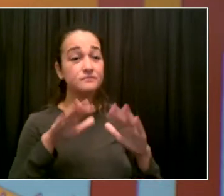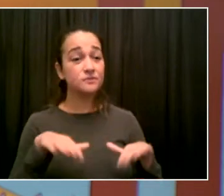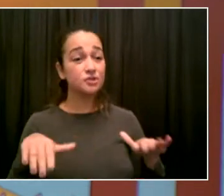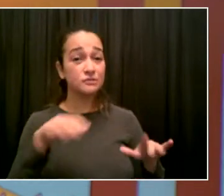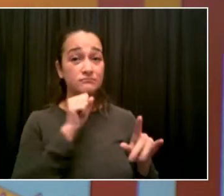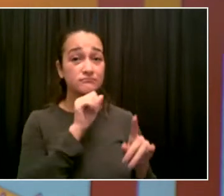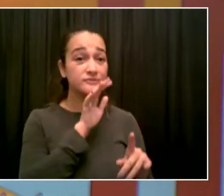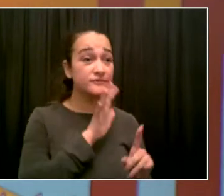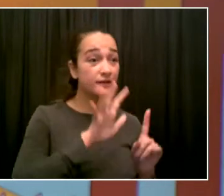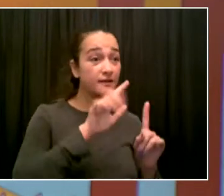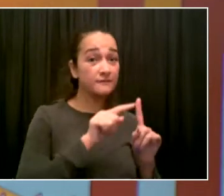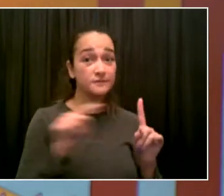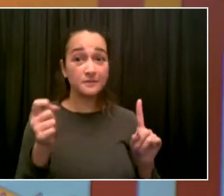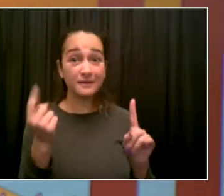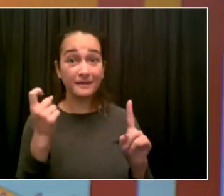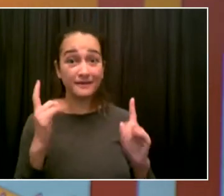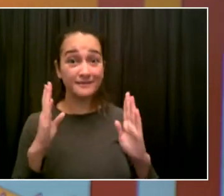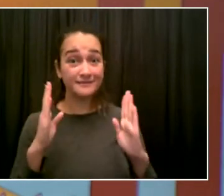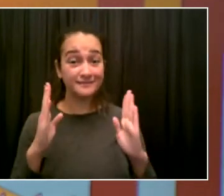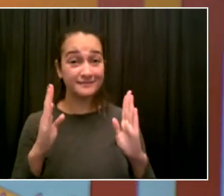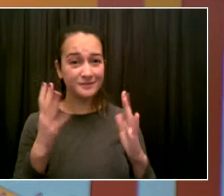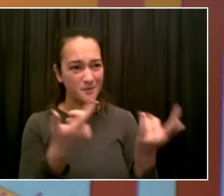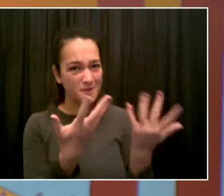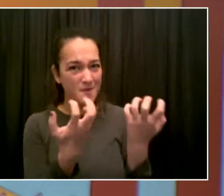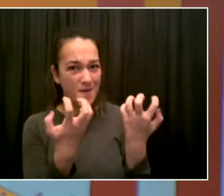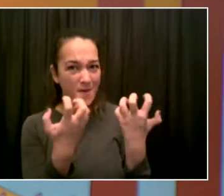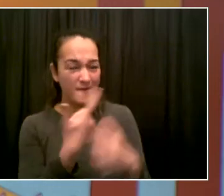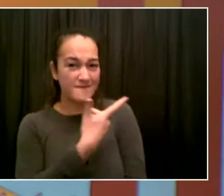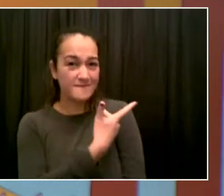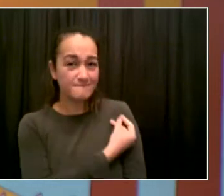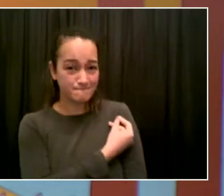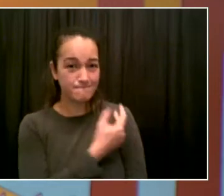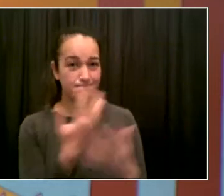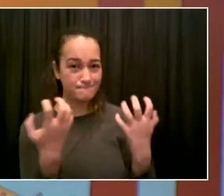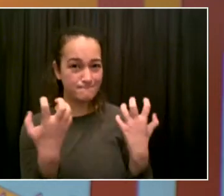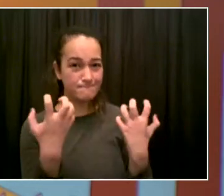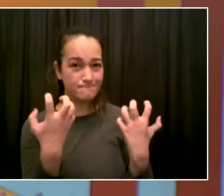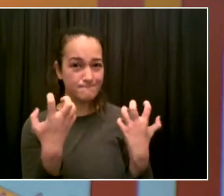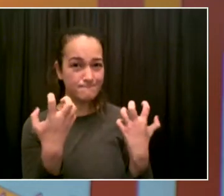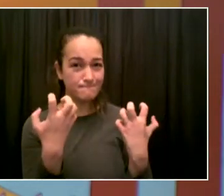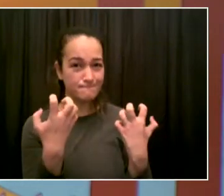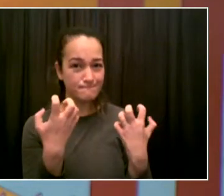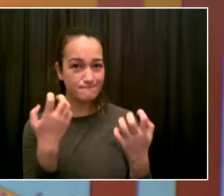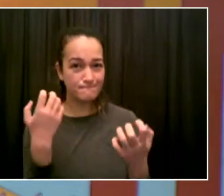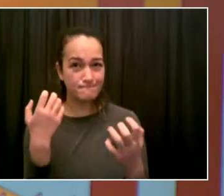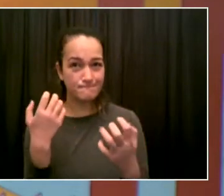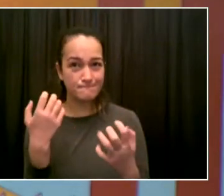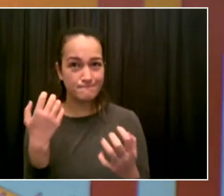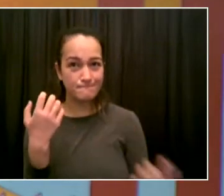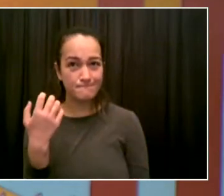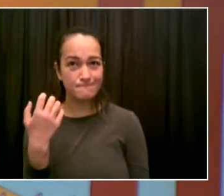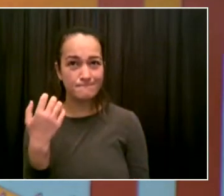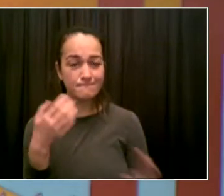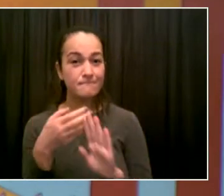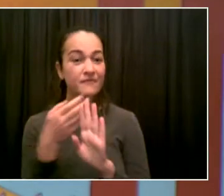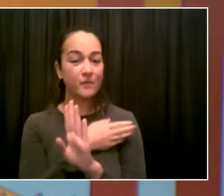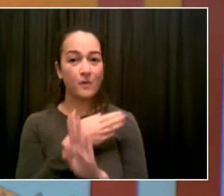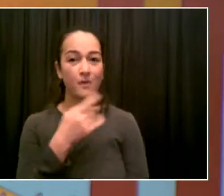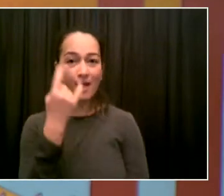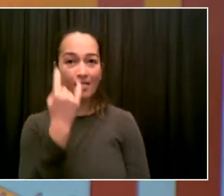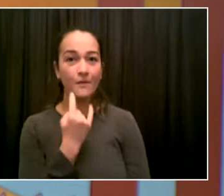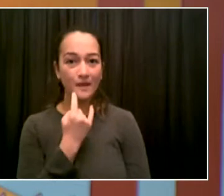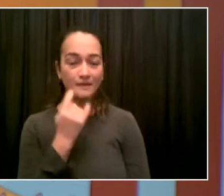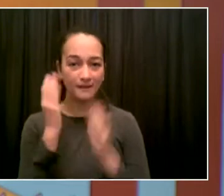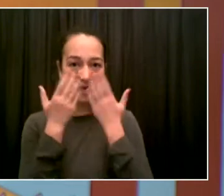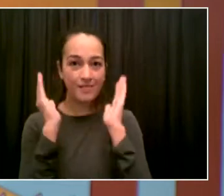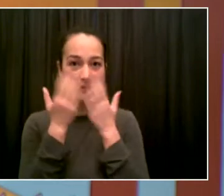your health team to weigh in on how realistic that may be. From what I understand, the Pfizer would present their results to the